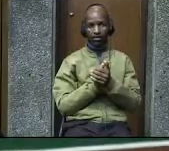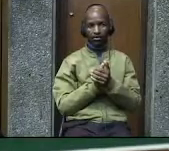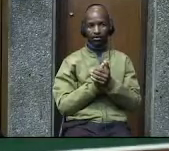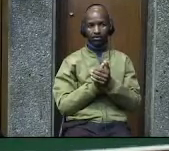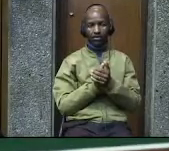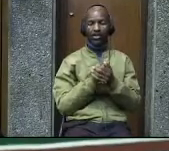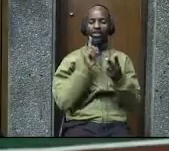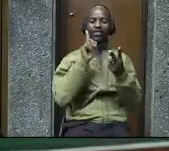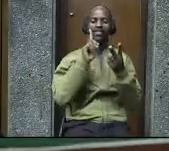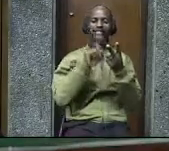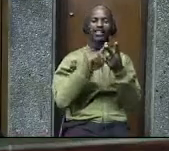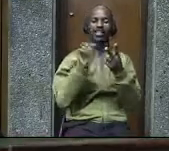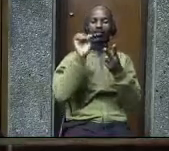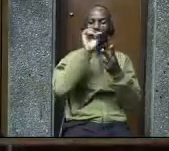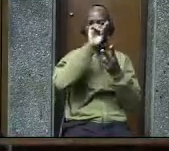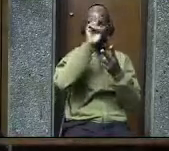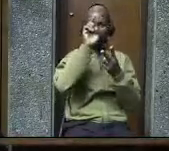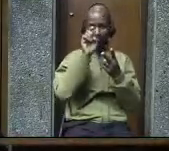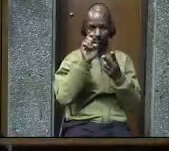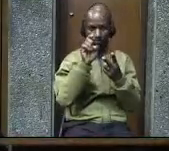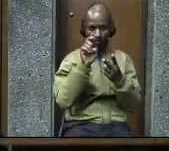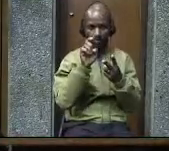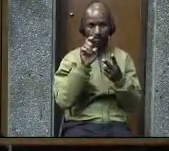My second question,